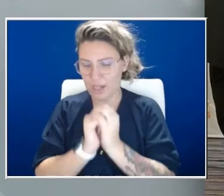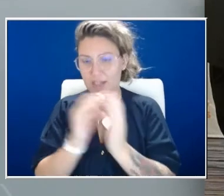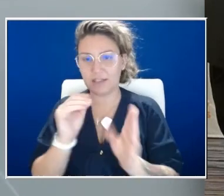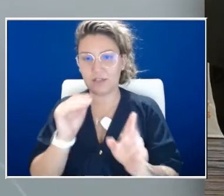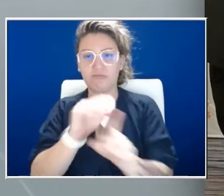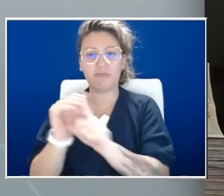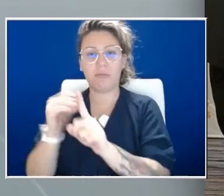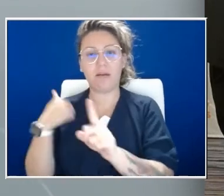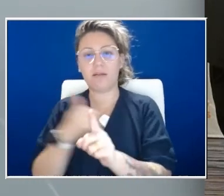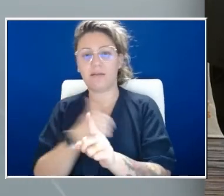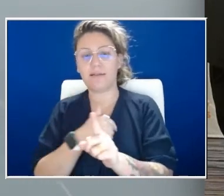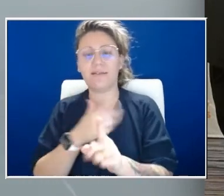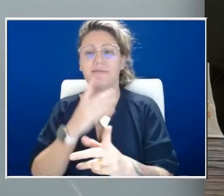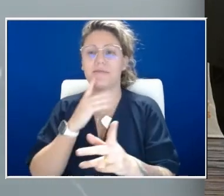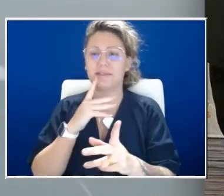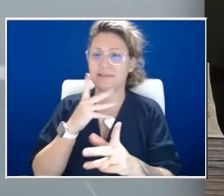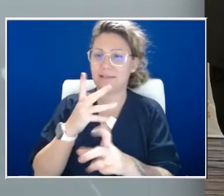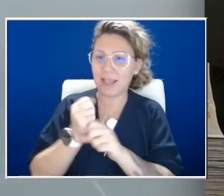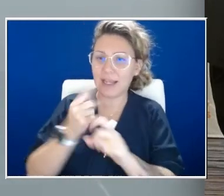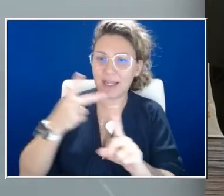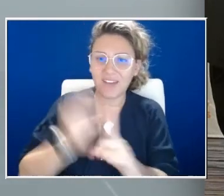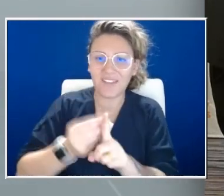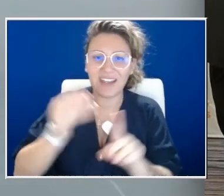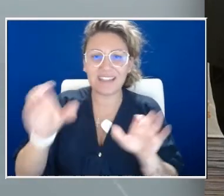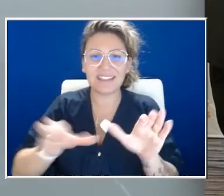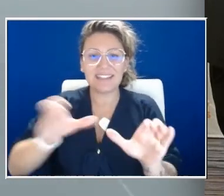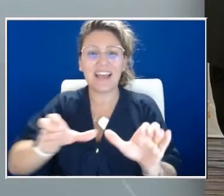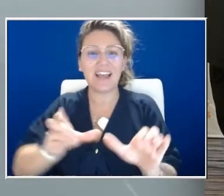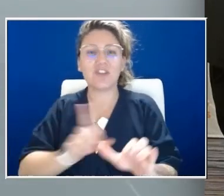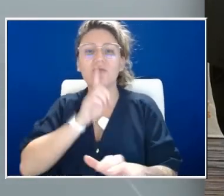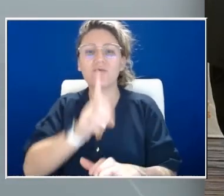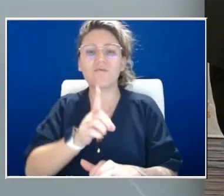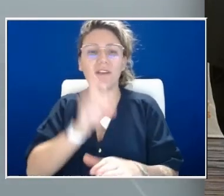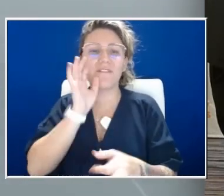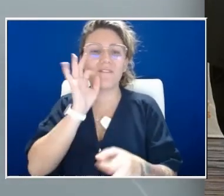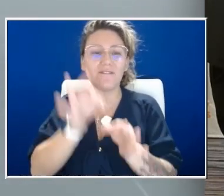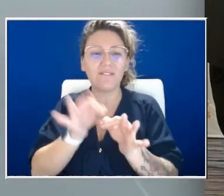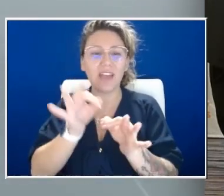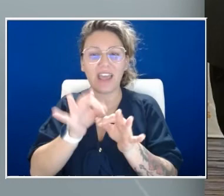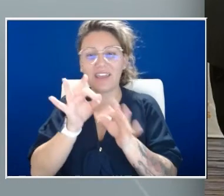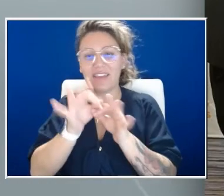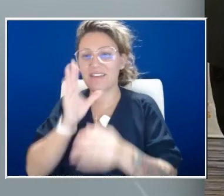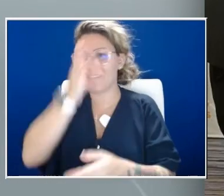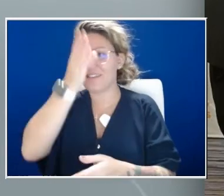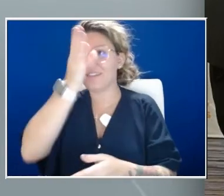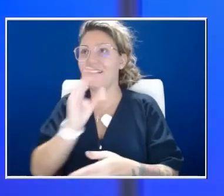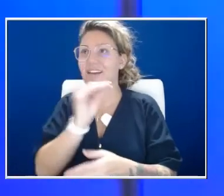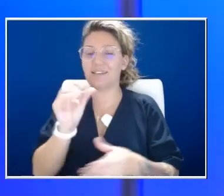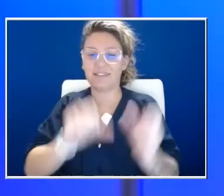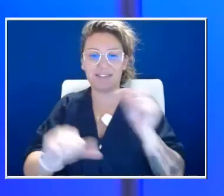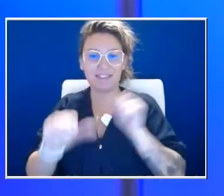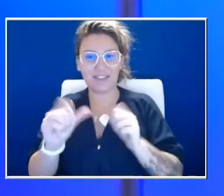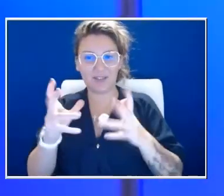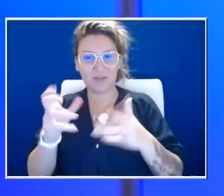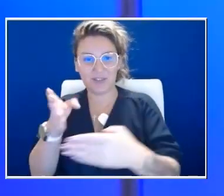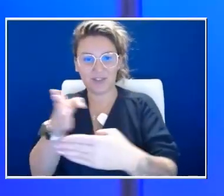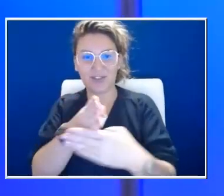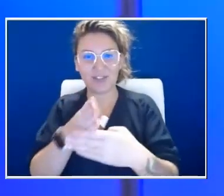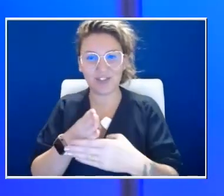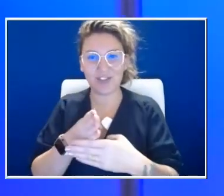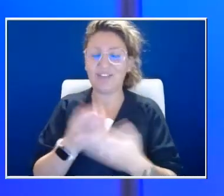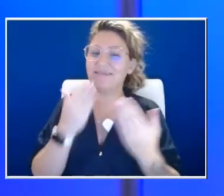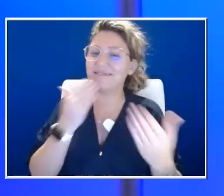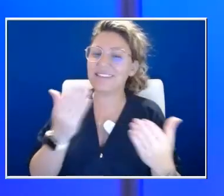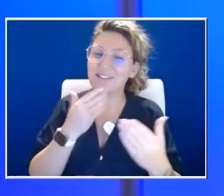getting vaccinated is an act of true faith in God and in science. And we want to share it with you now. So again, thank you for watching